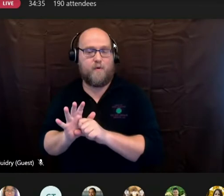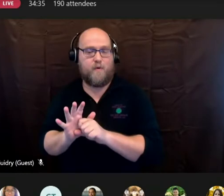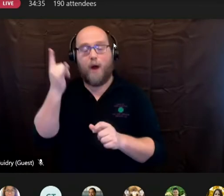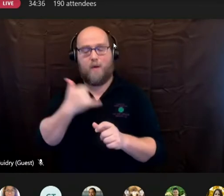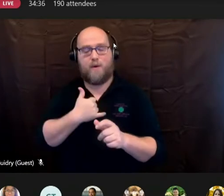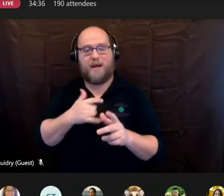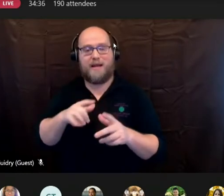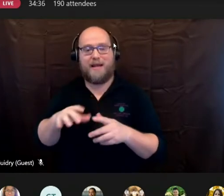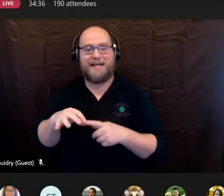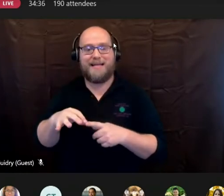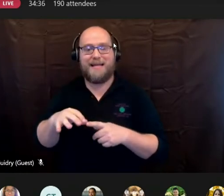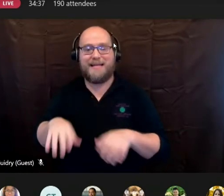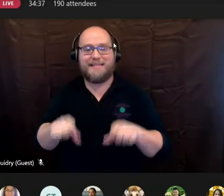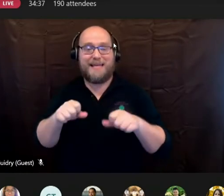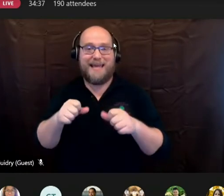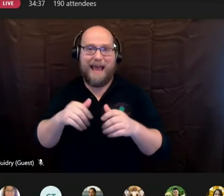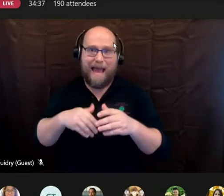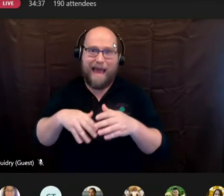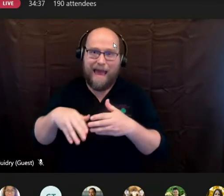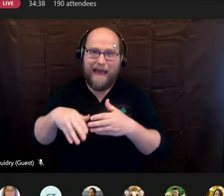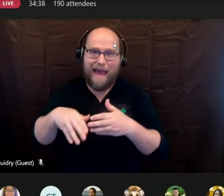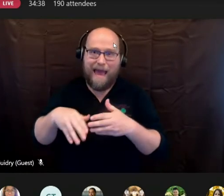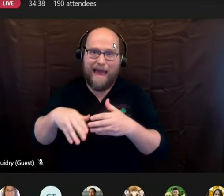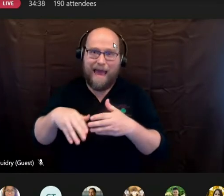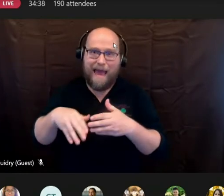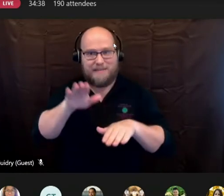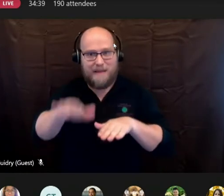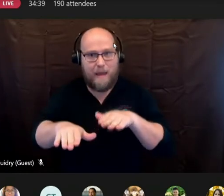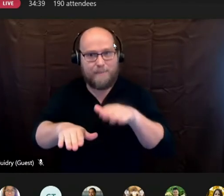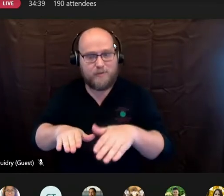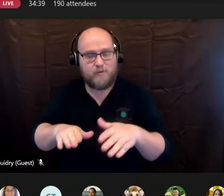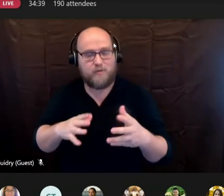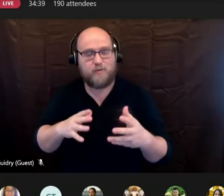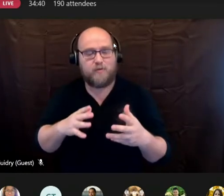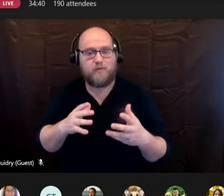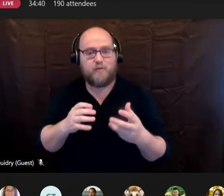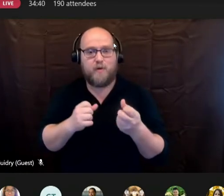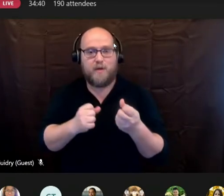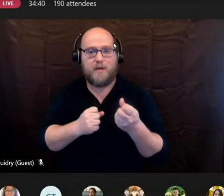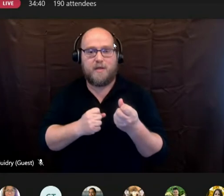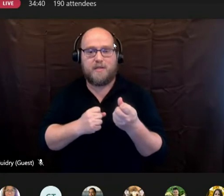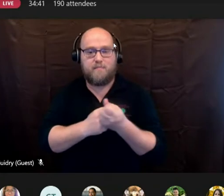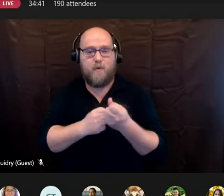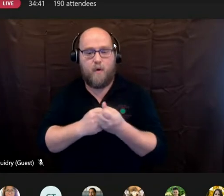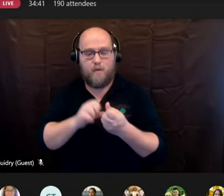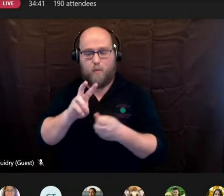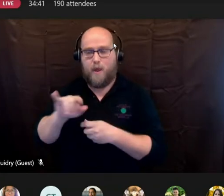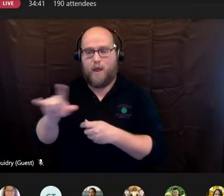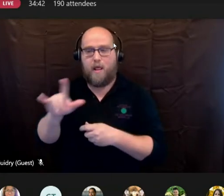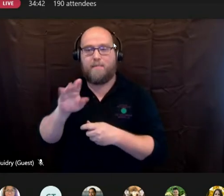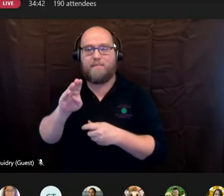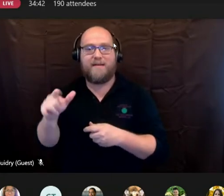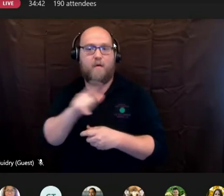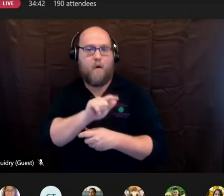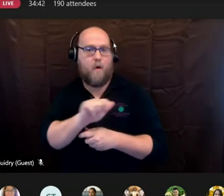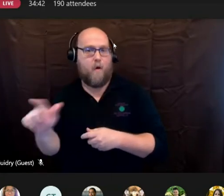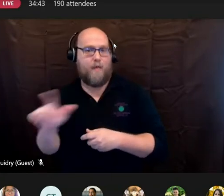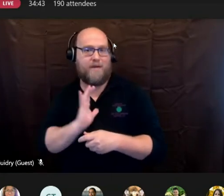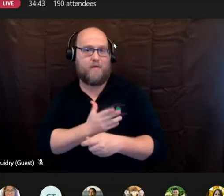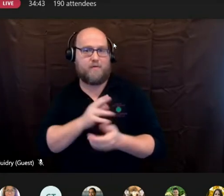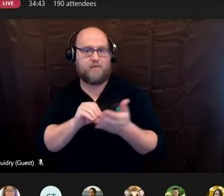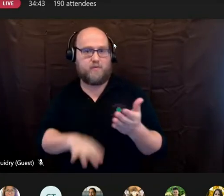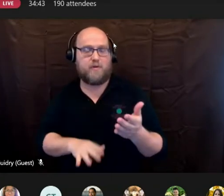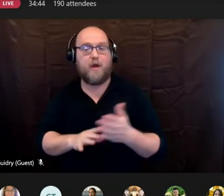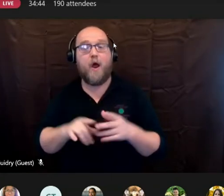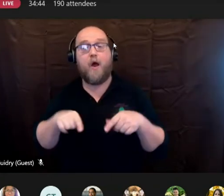Public Schools is developing a culture of care, a plan to support the well-being of all of our students during the